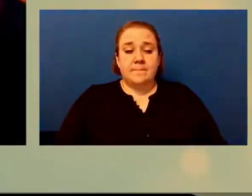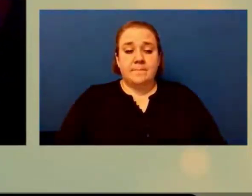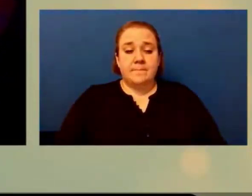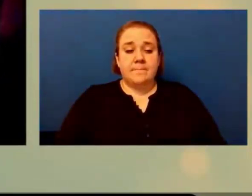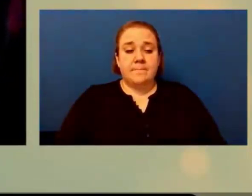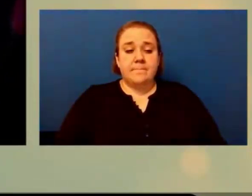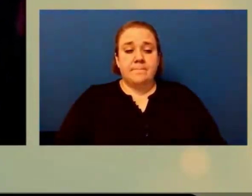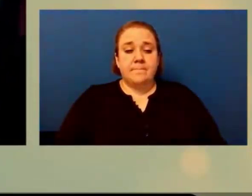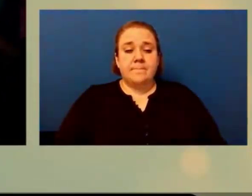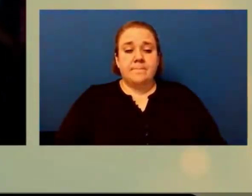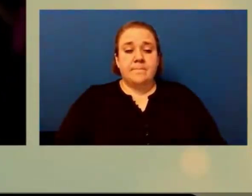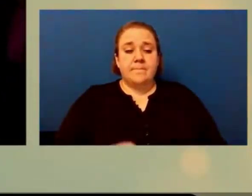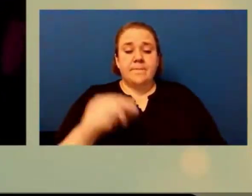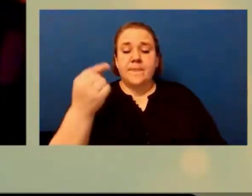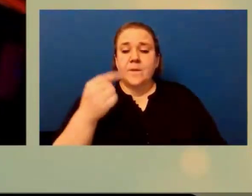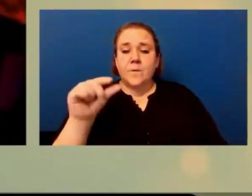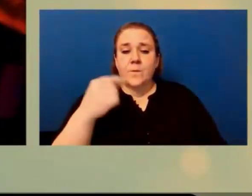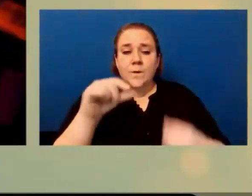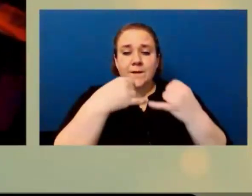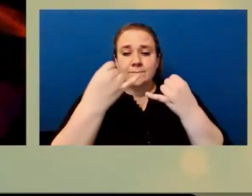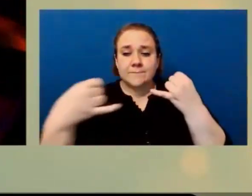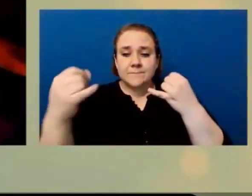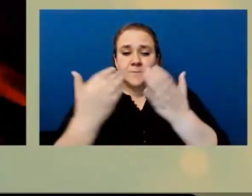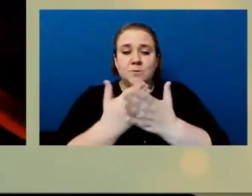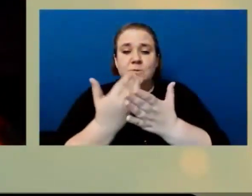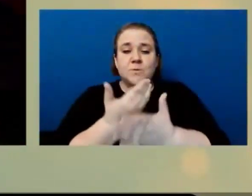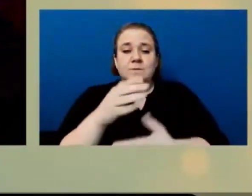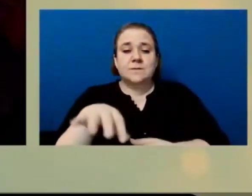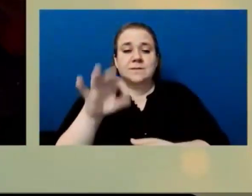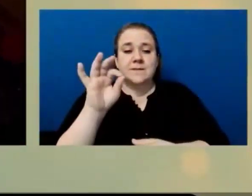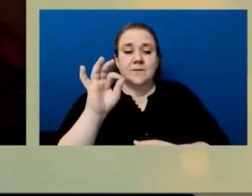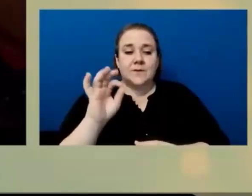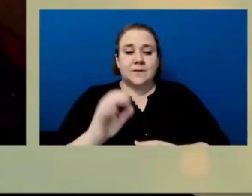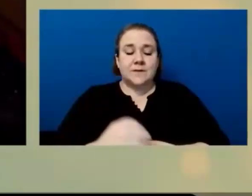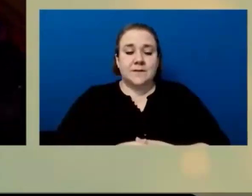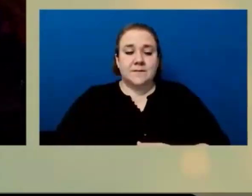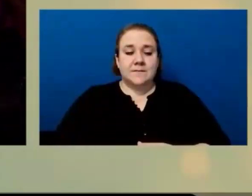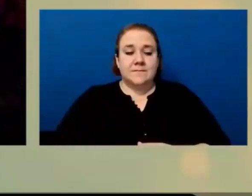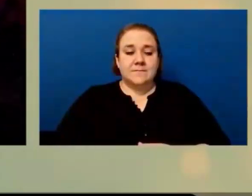Twining green shoots of new discovery.